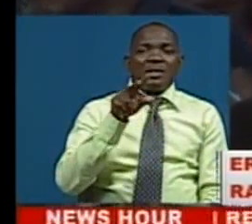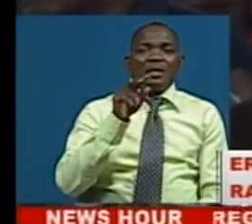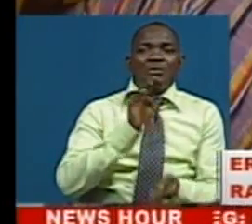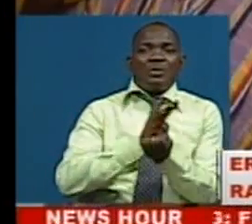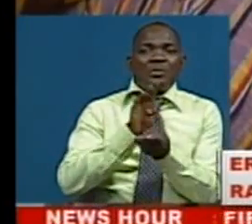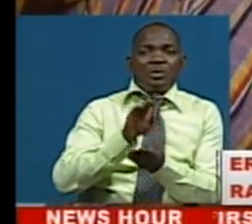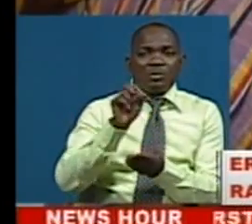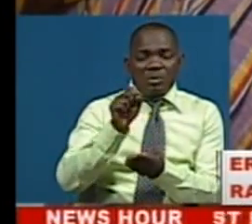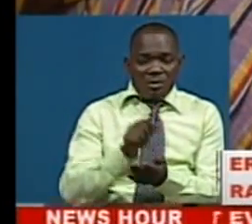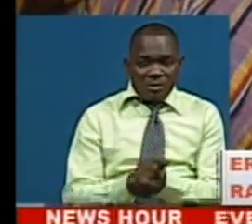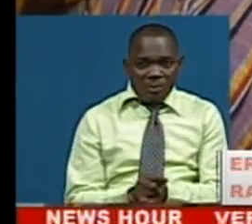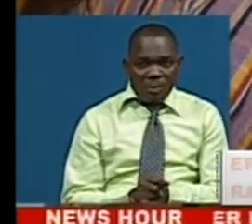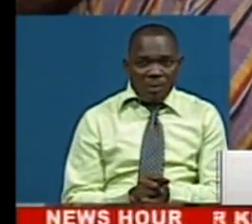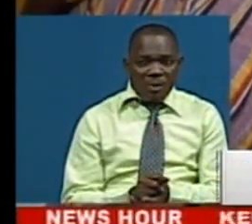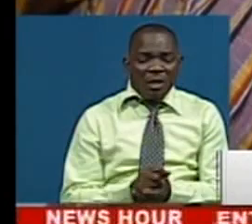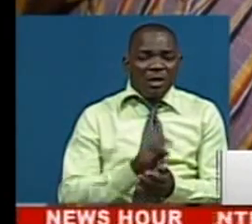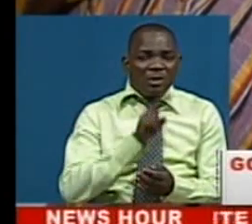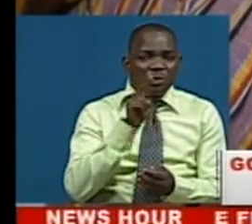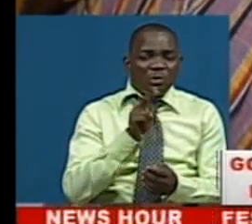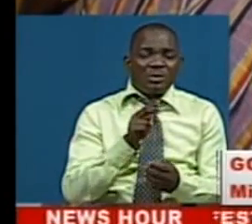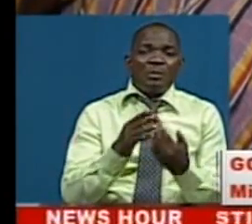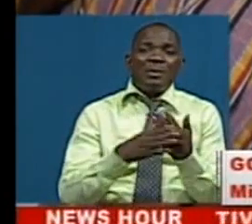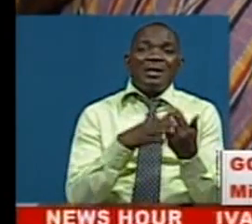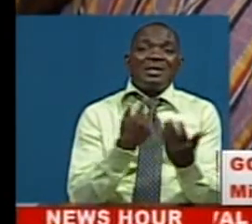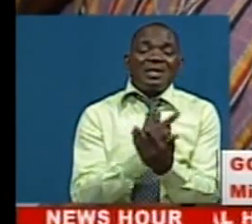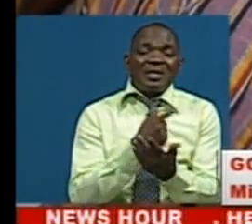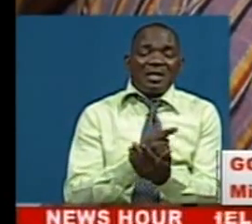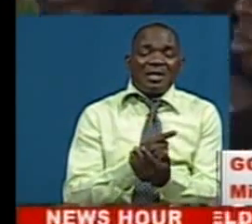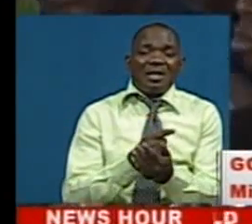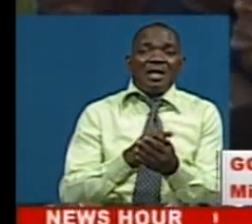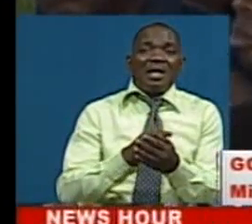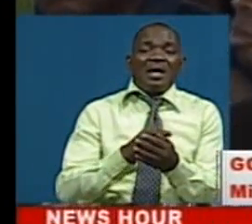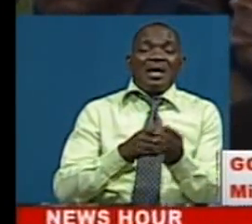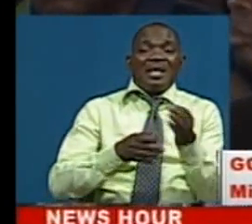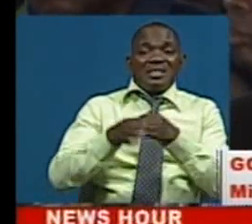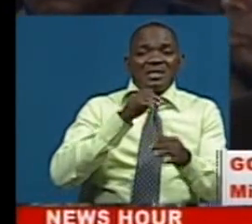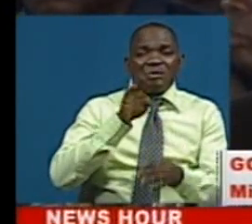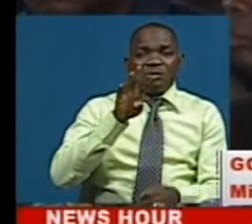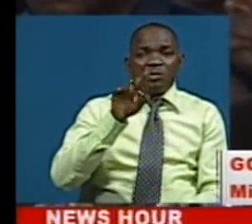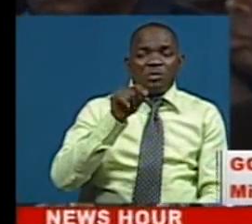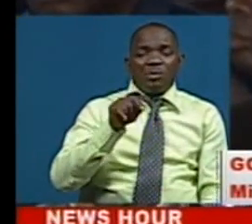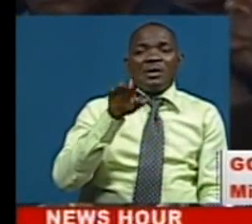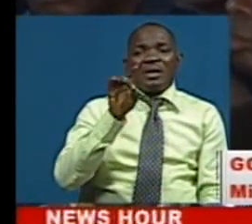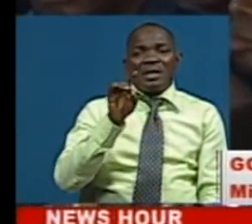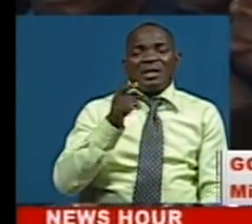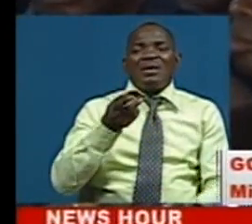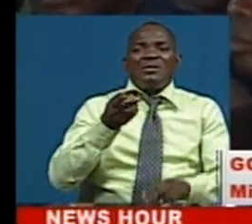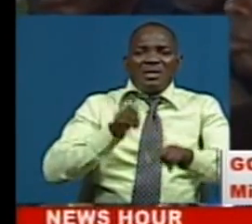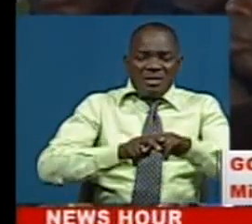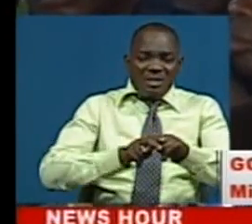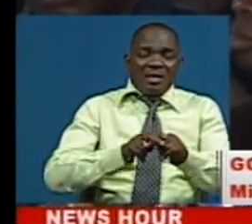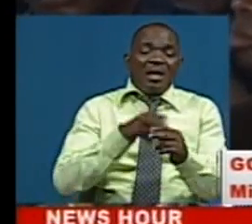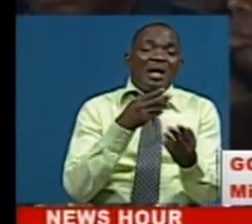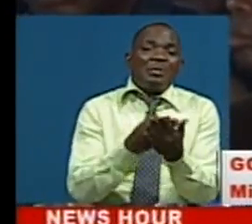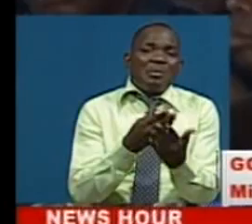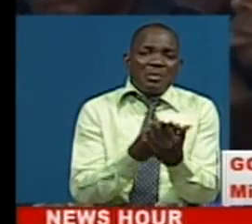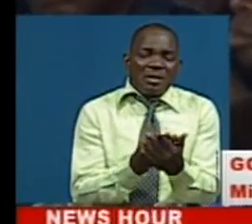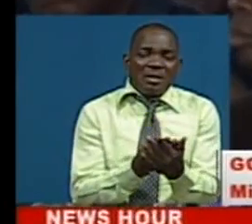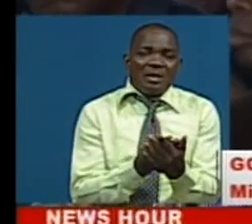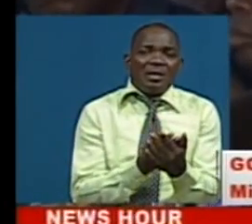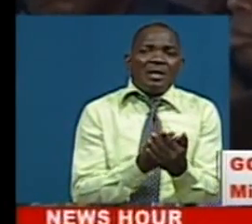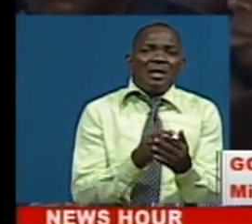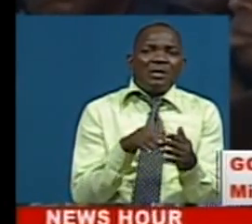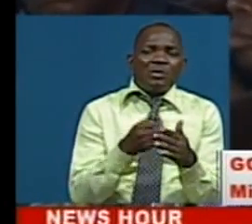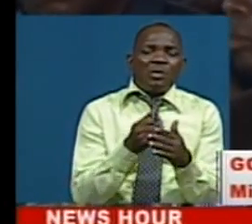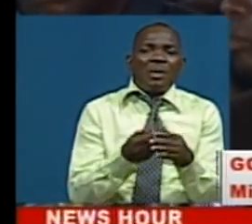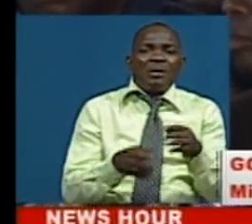billion. Using the actual Bank of Ghana rate of 4.8 would have increased the FOB amount in